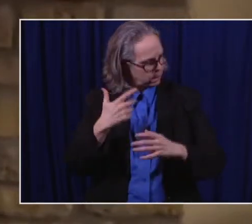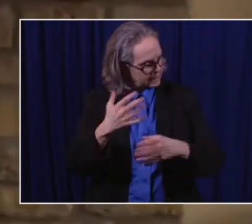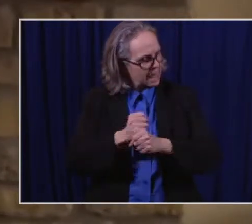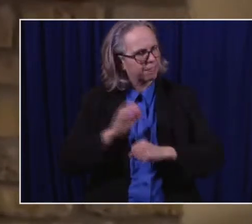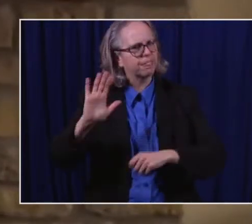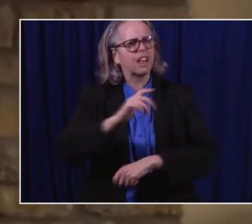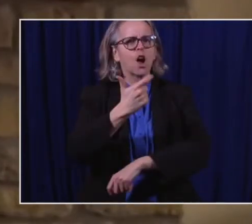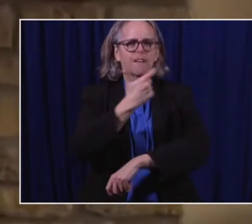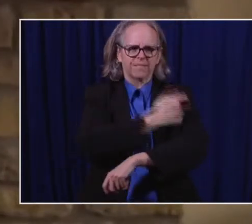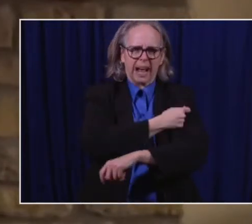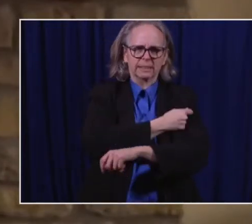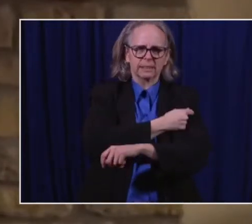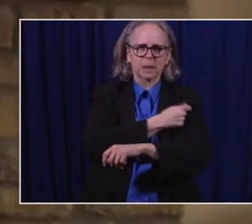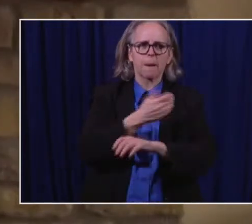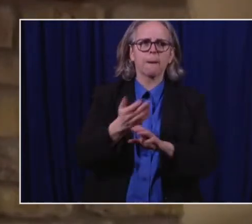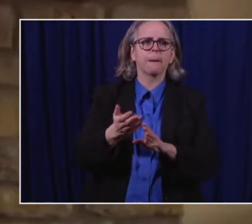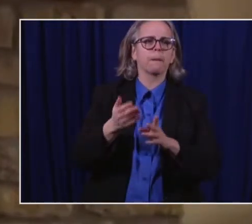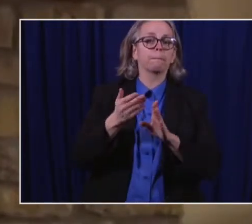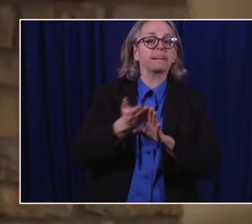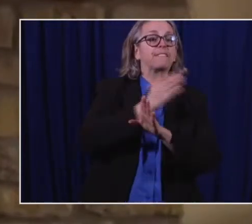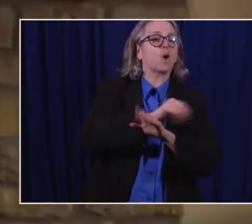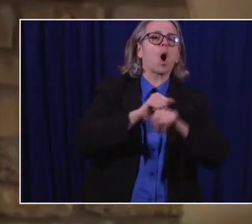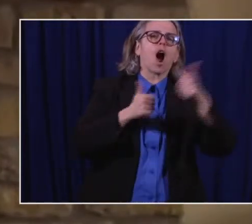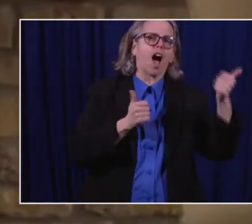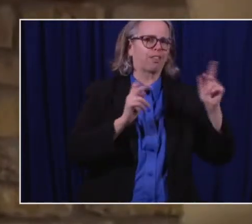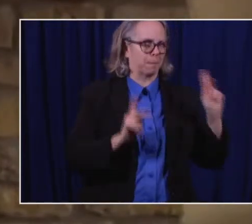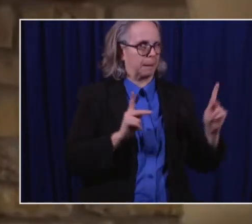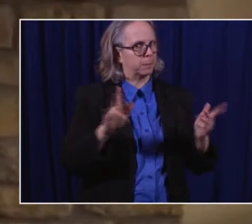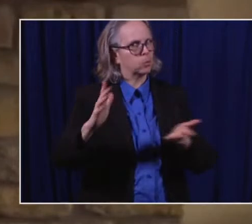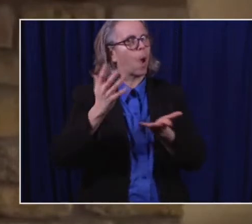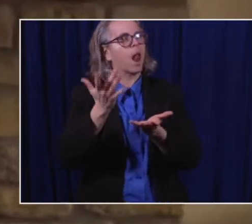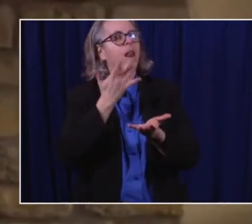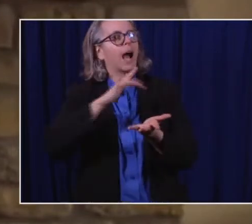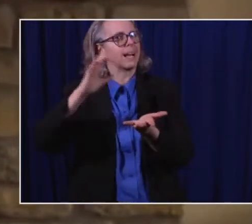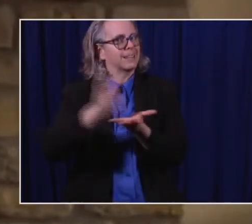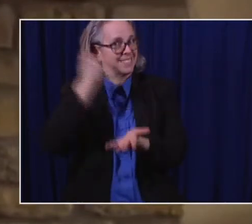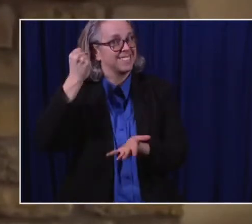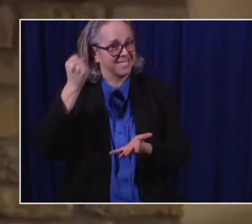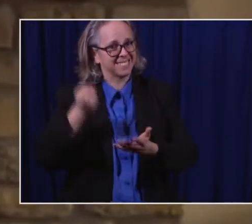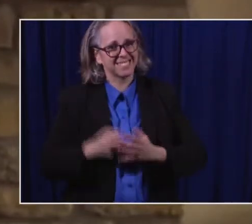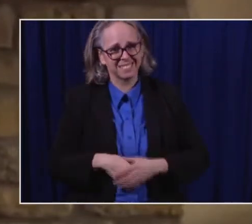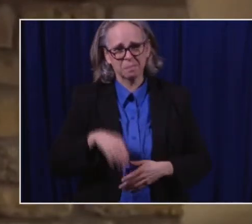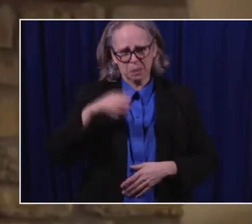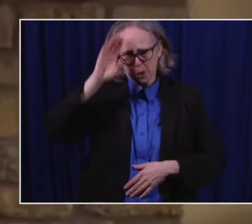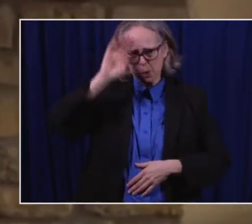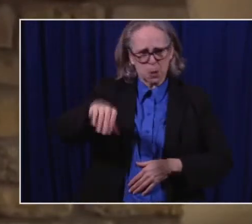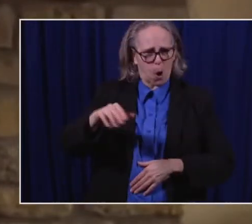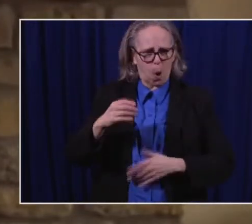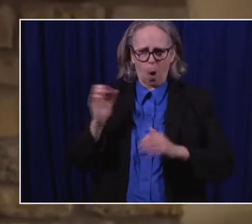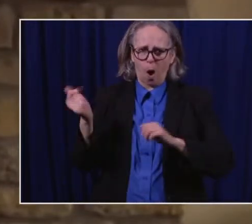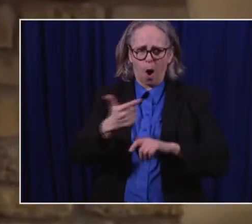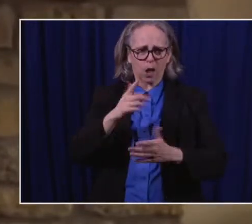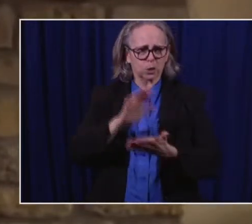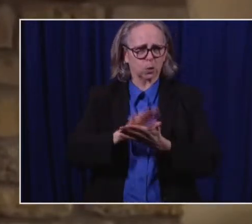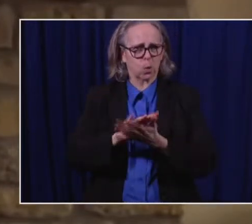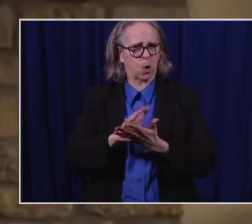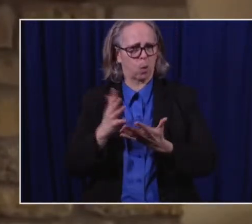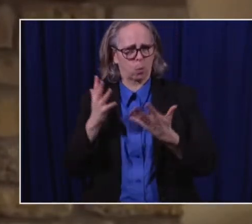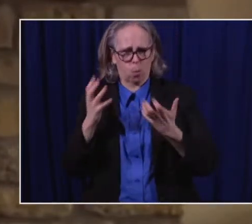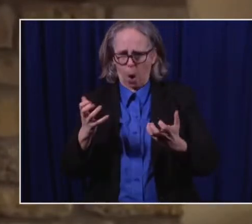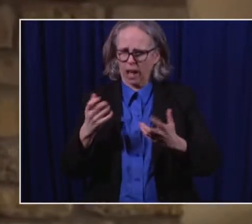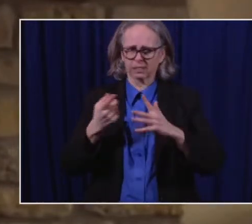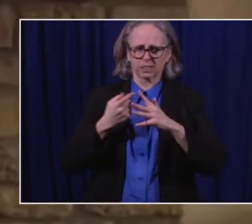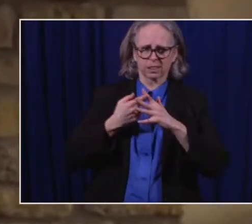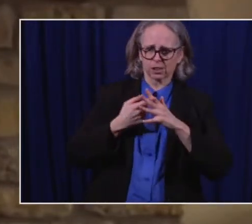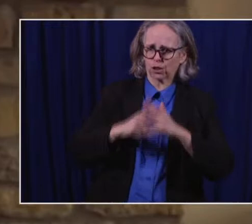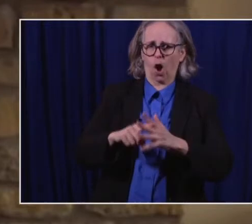know everyone wants to start next Monday, next week. We simply do not have the supplies to do that. We don't